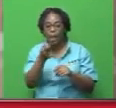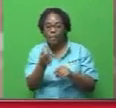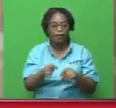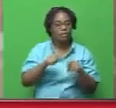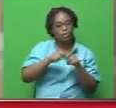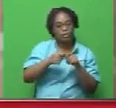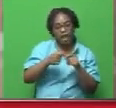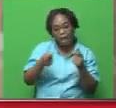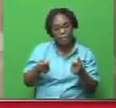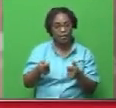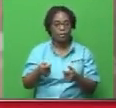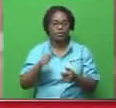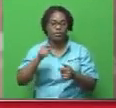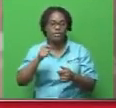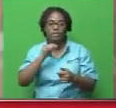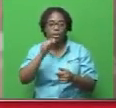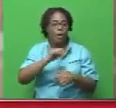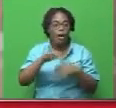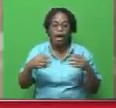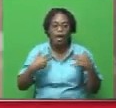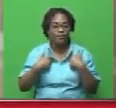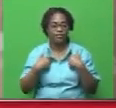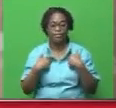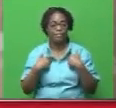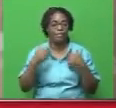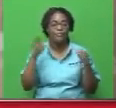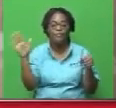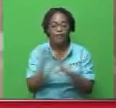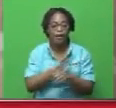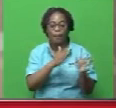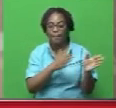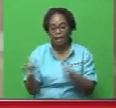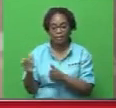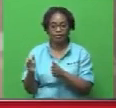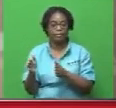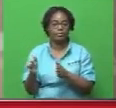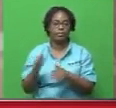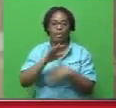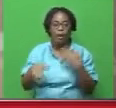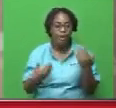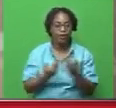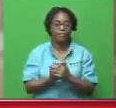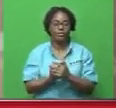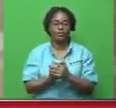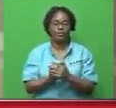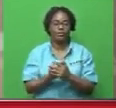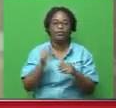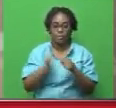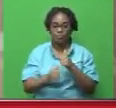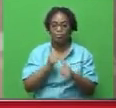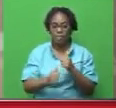pursuing, you know, a common goal, and the individual goals of each agency are not pursued in a manner